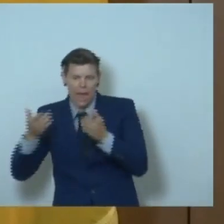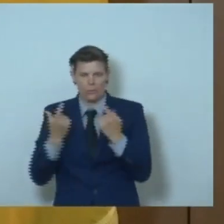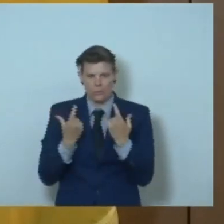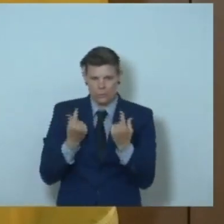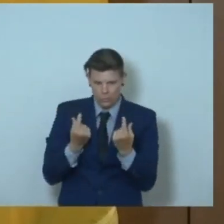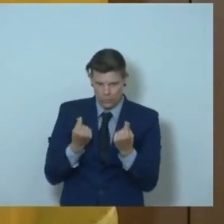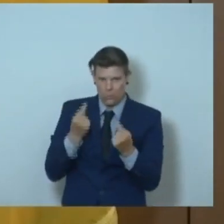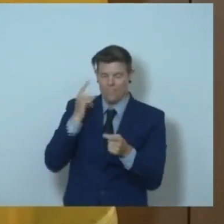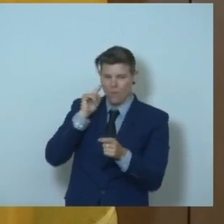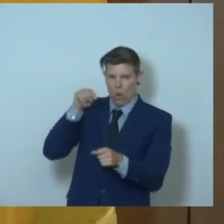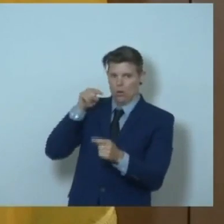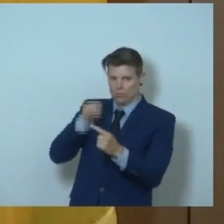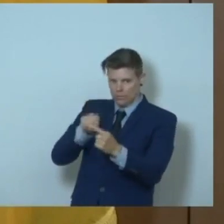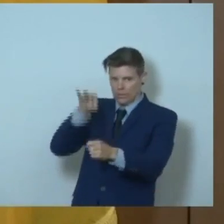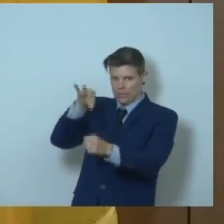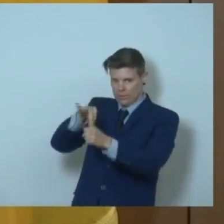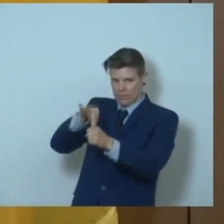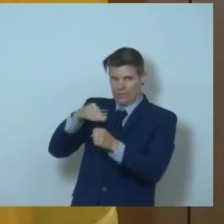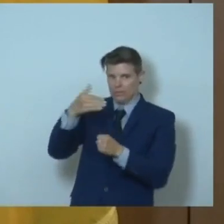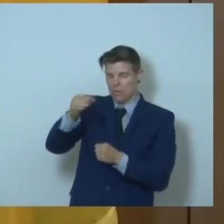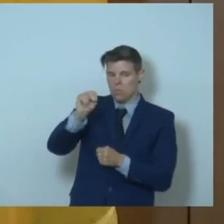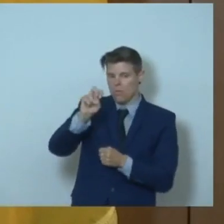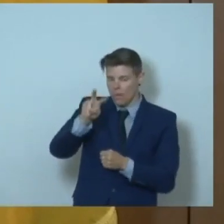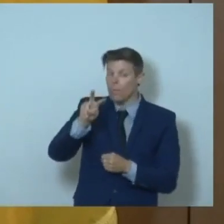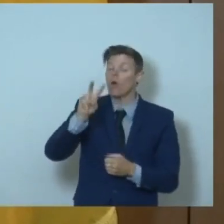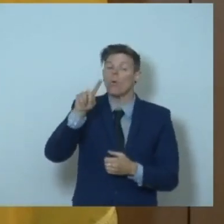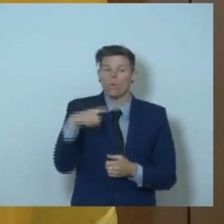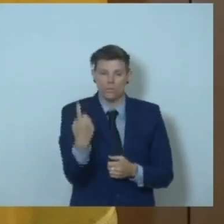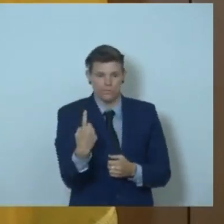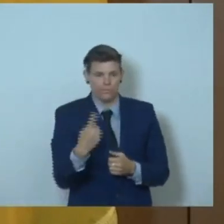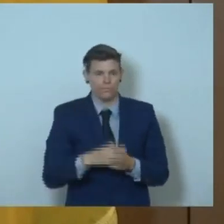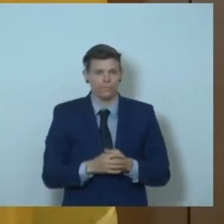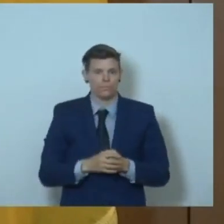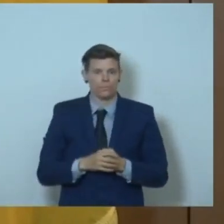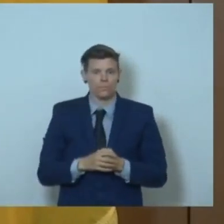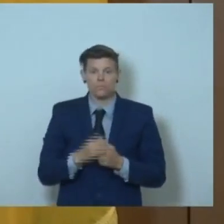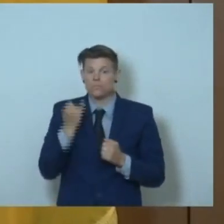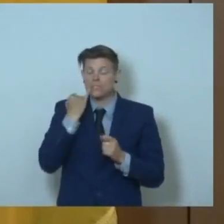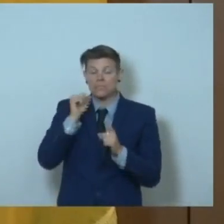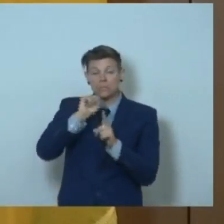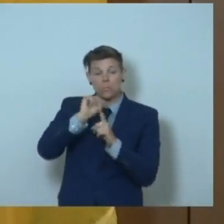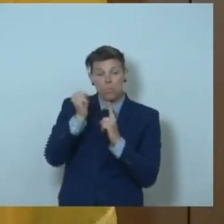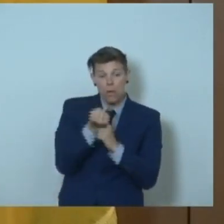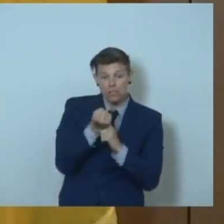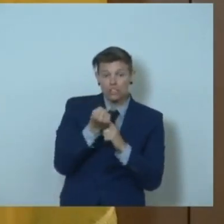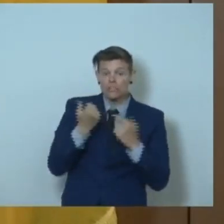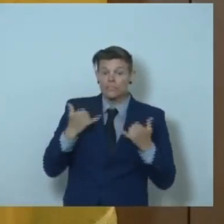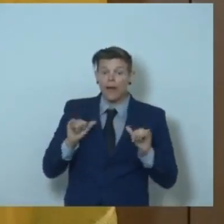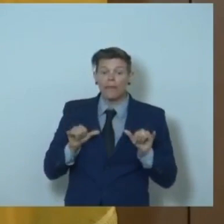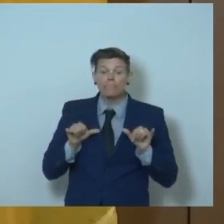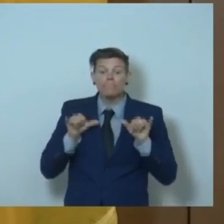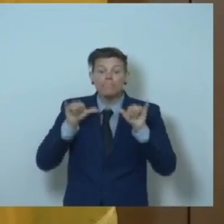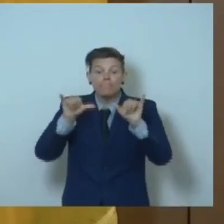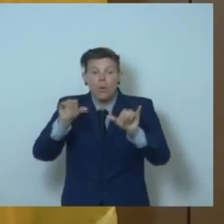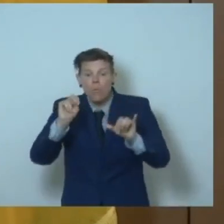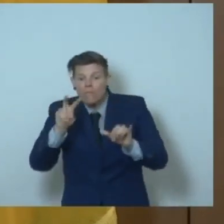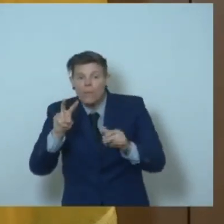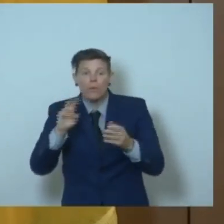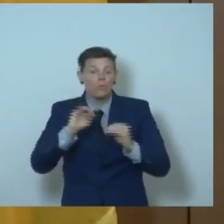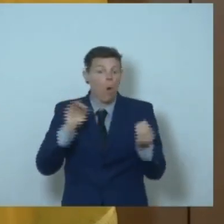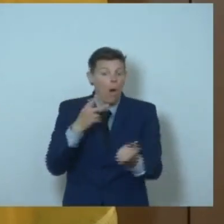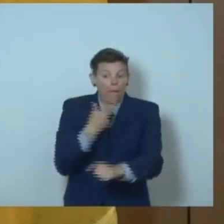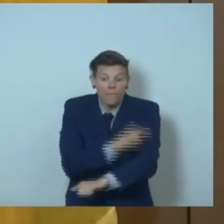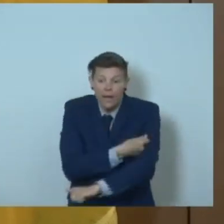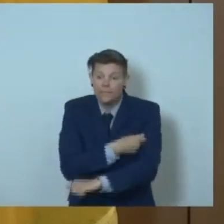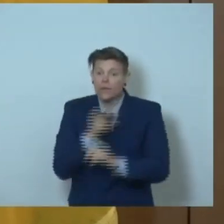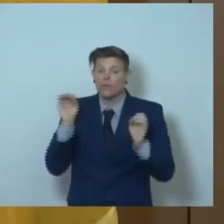So assuming that we're in the same position we're in today, no vaccine, no new treatments that make